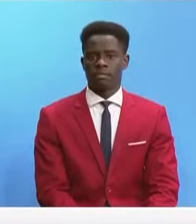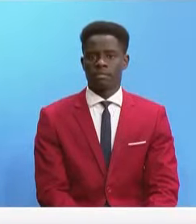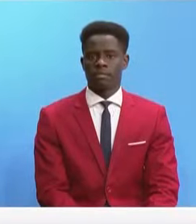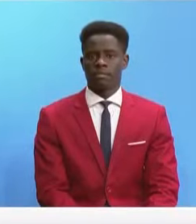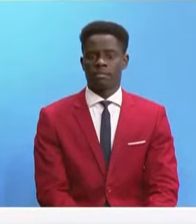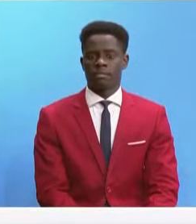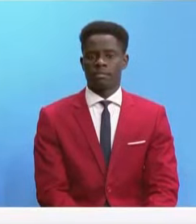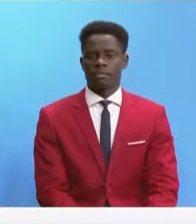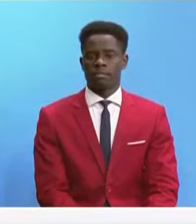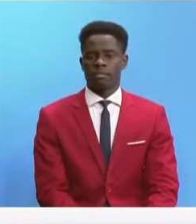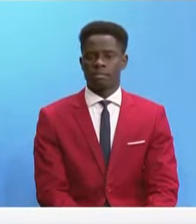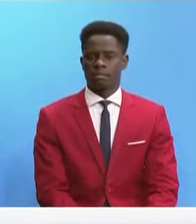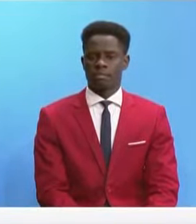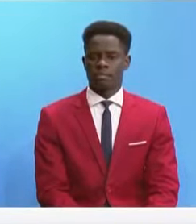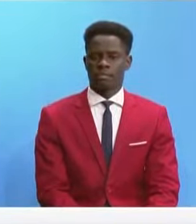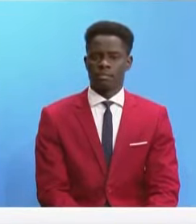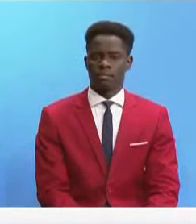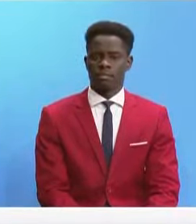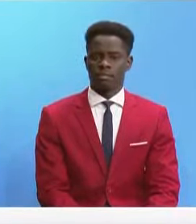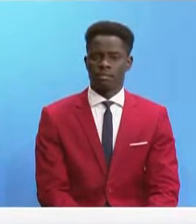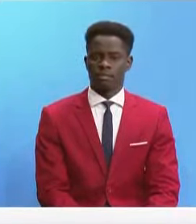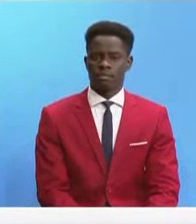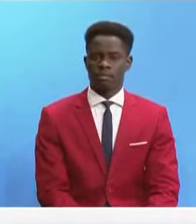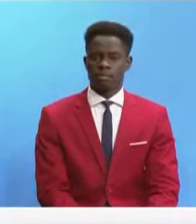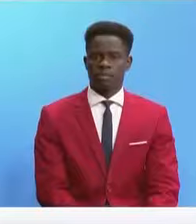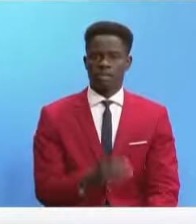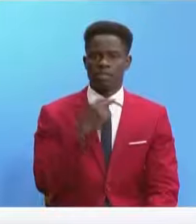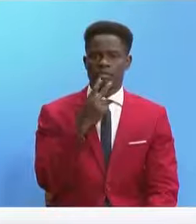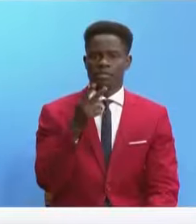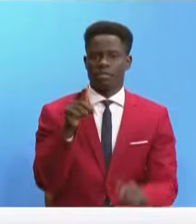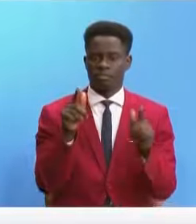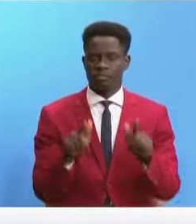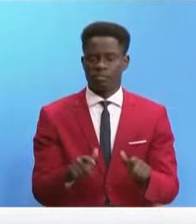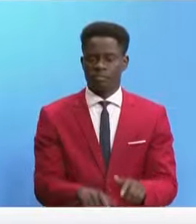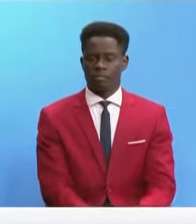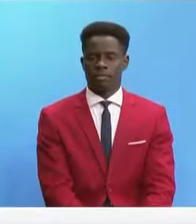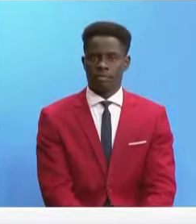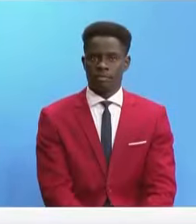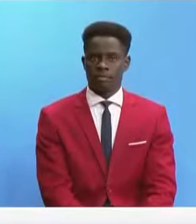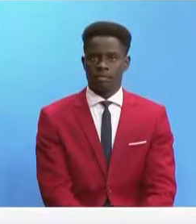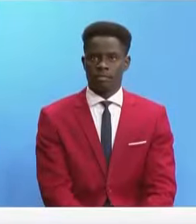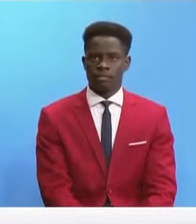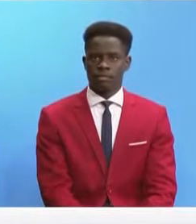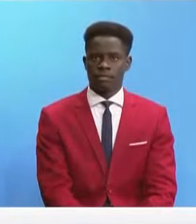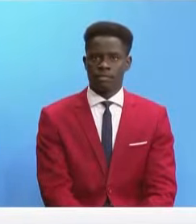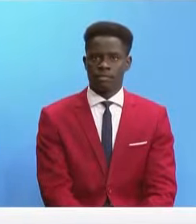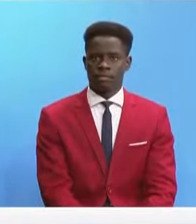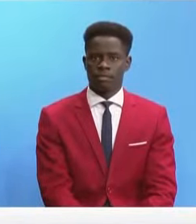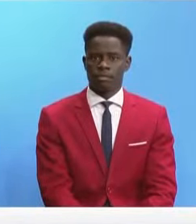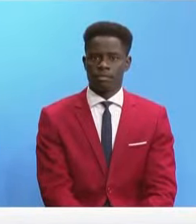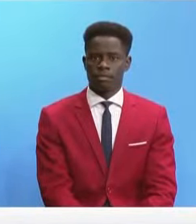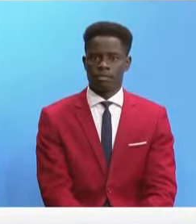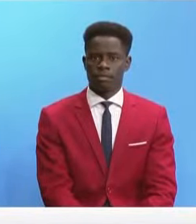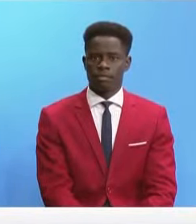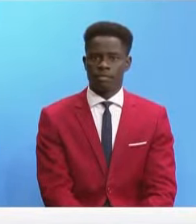system. Right, Honorable Speaker, and later members of Parliament. In terms